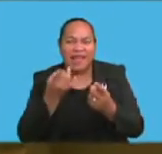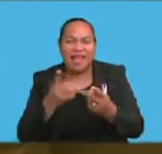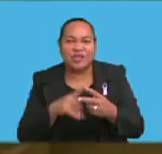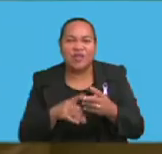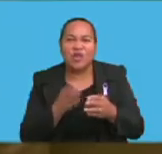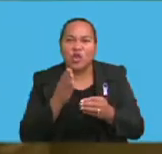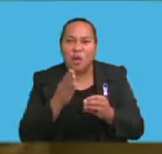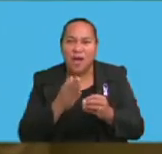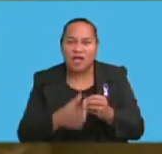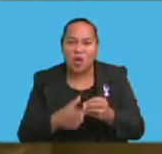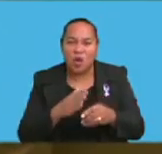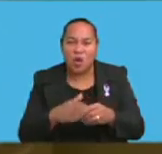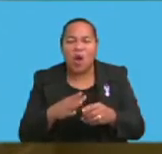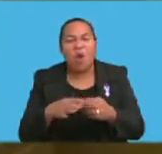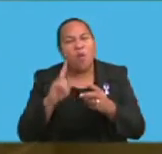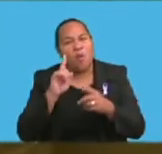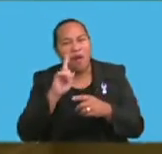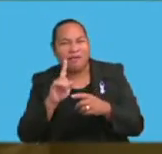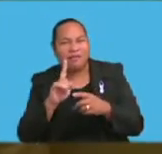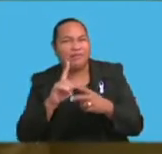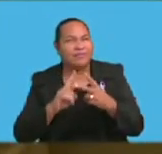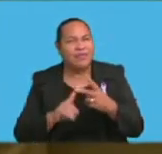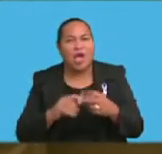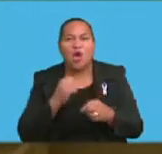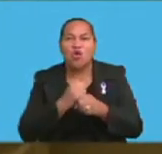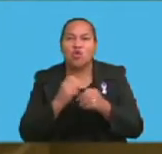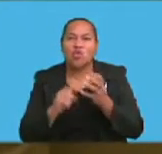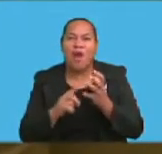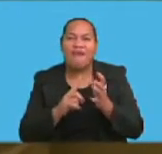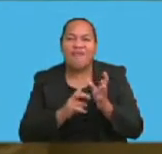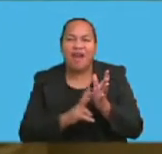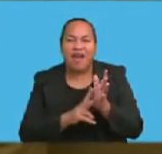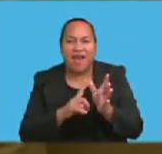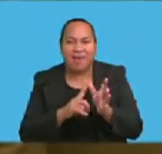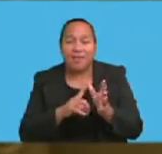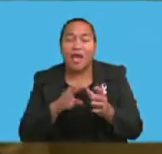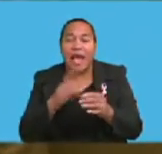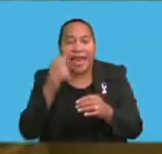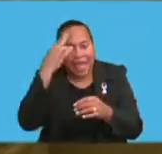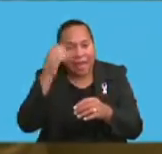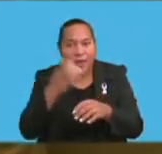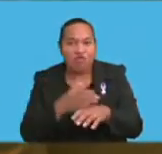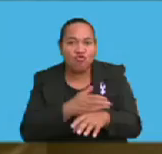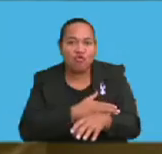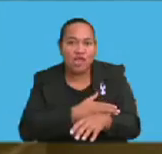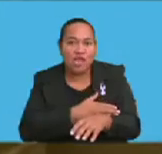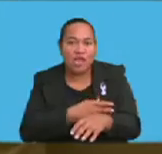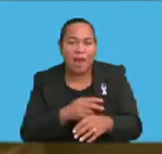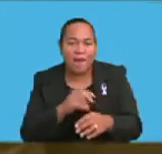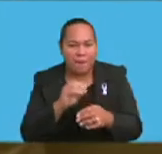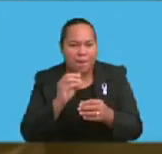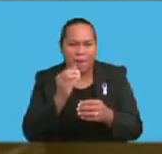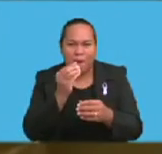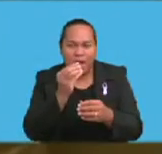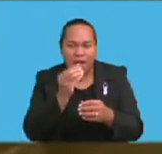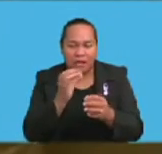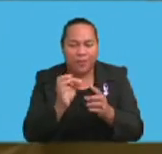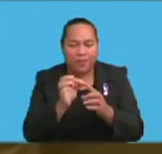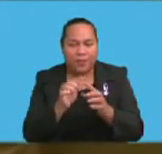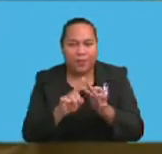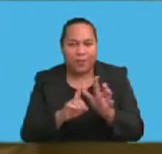course 1 guava variety named the Green Pearl. These are some of the new researches that will also bring